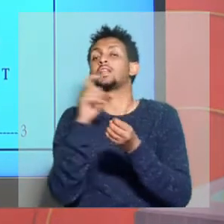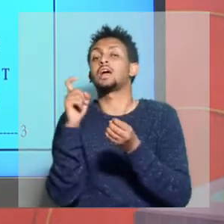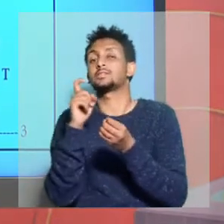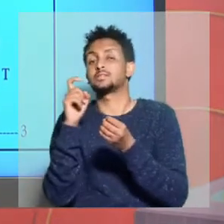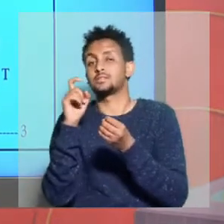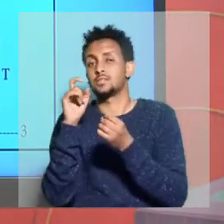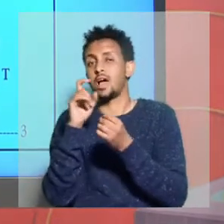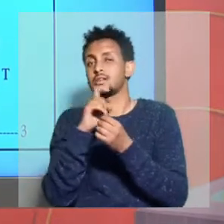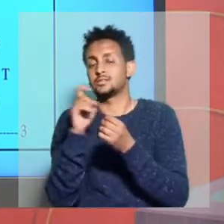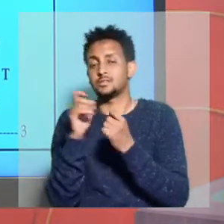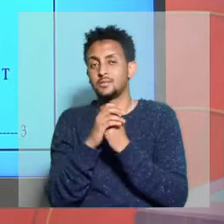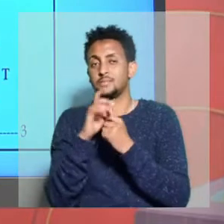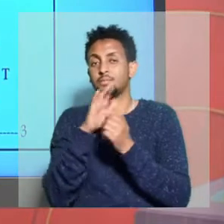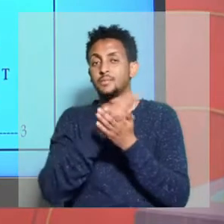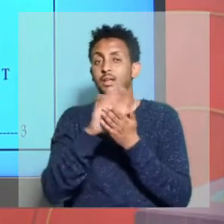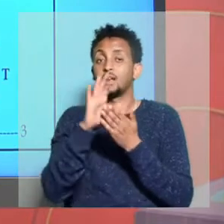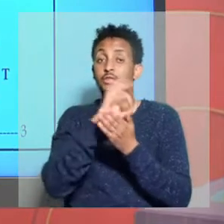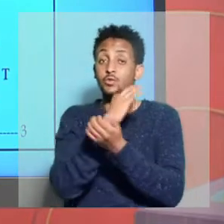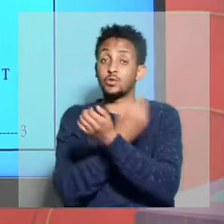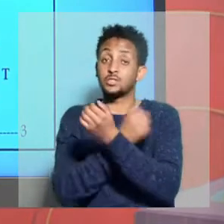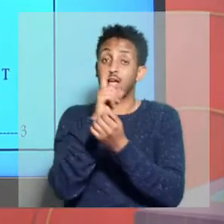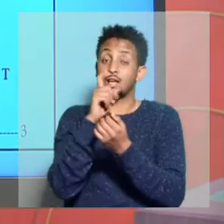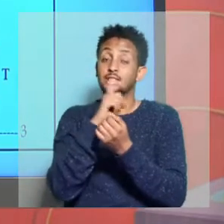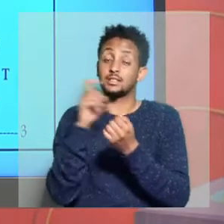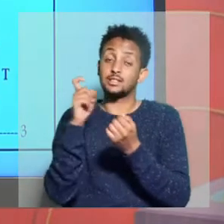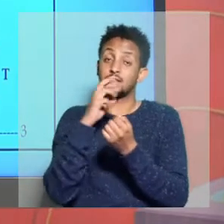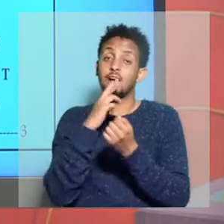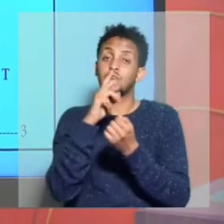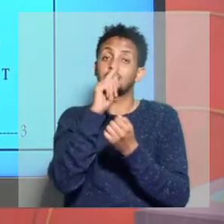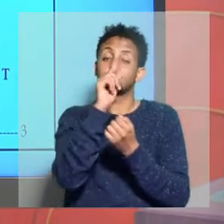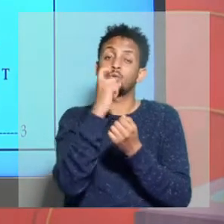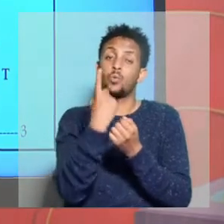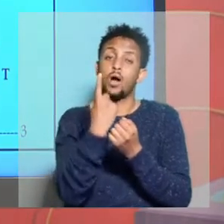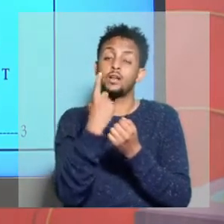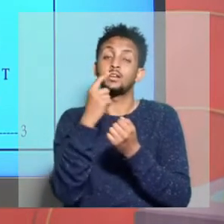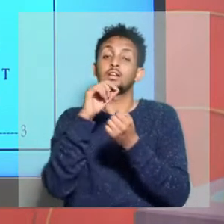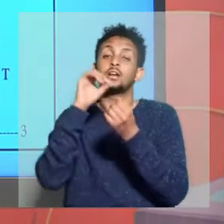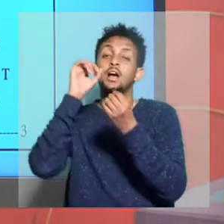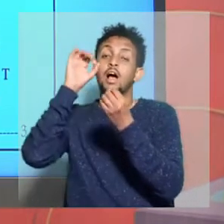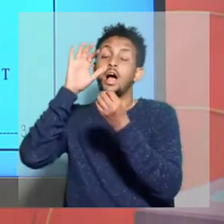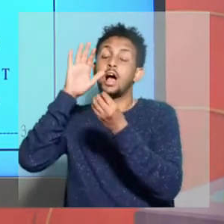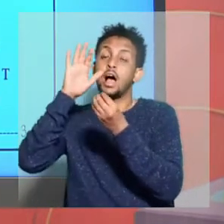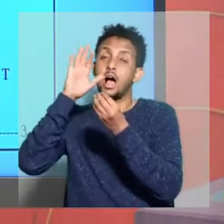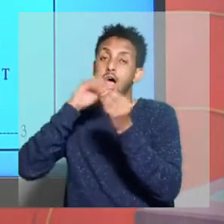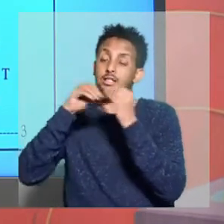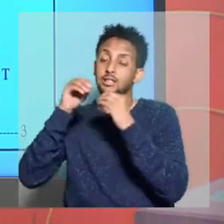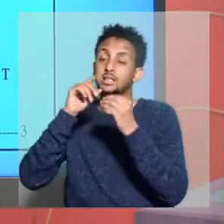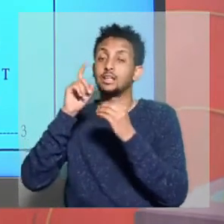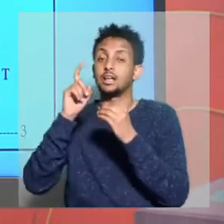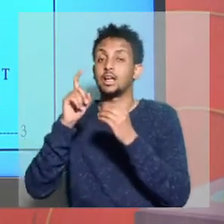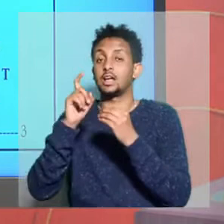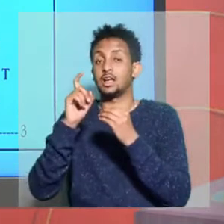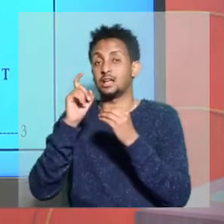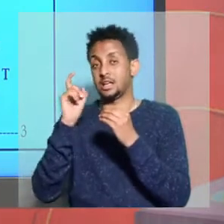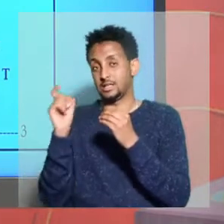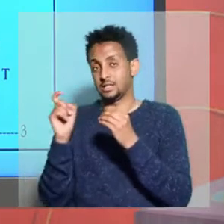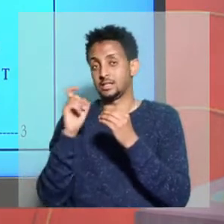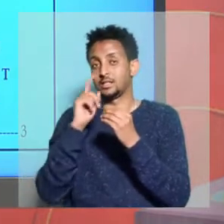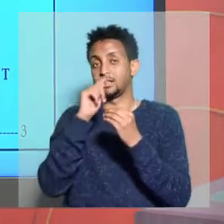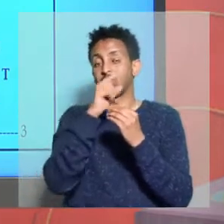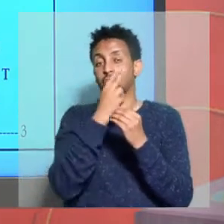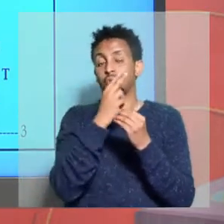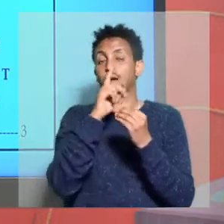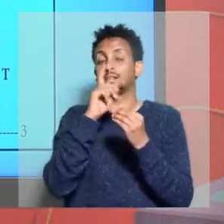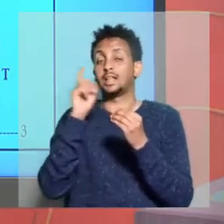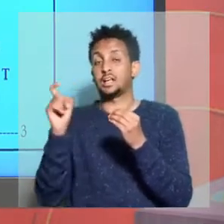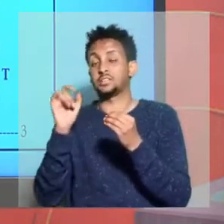x-axis? Well, the net force which are acting along the x-axis are T1 acting along the x and T2 which is acting